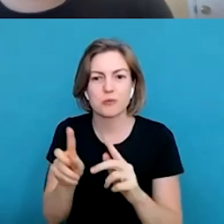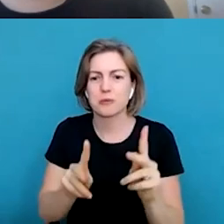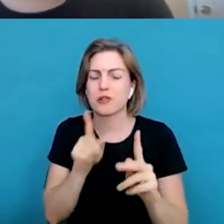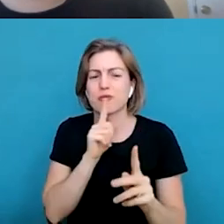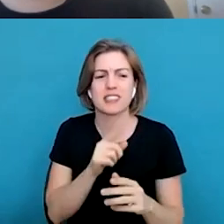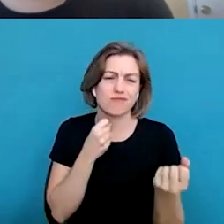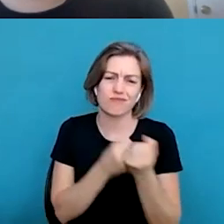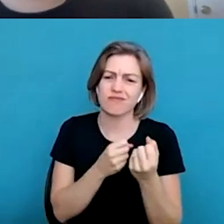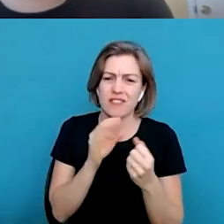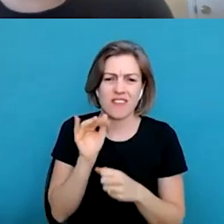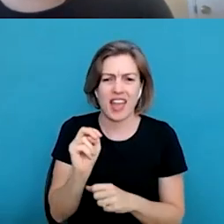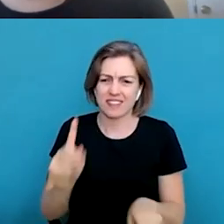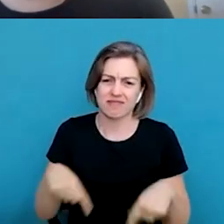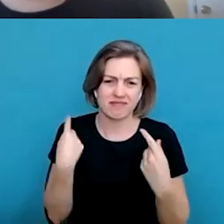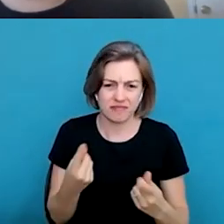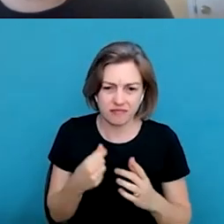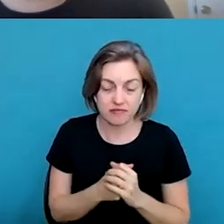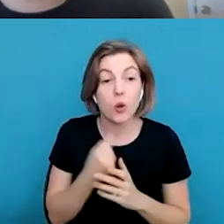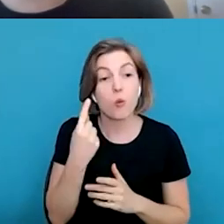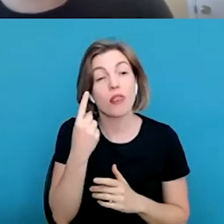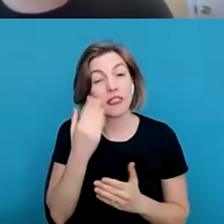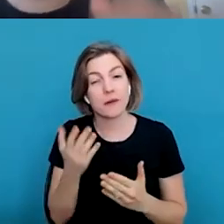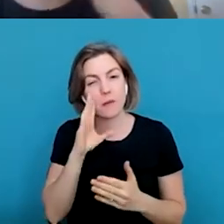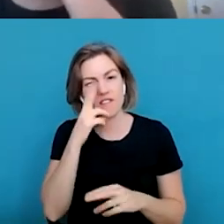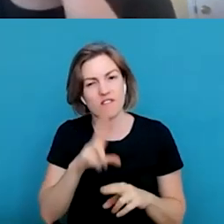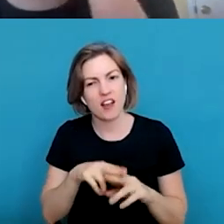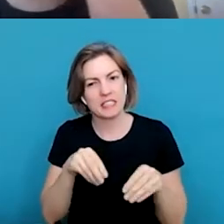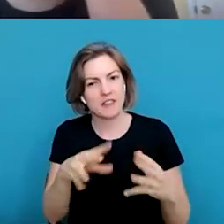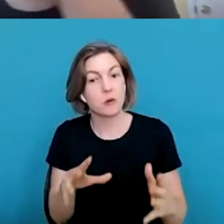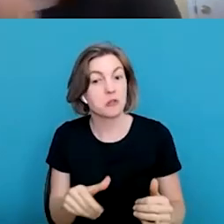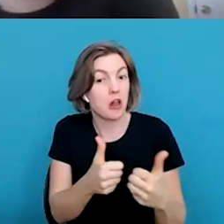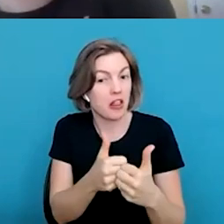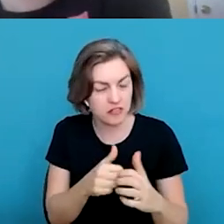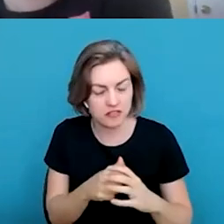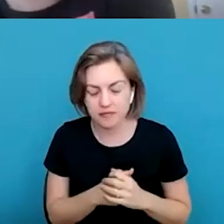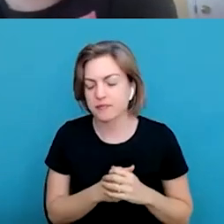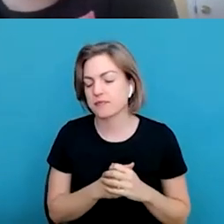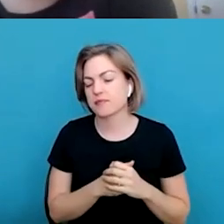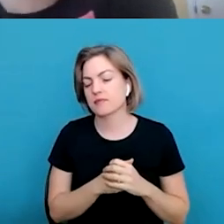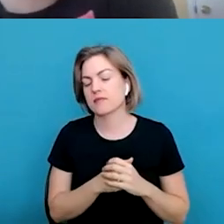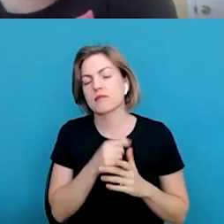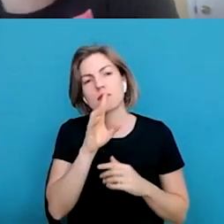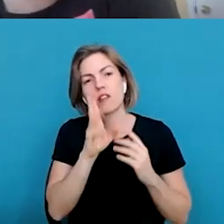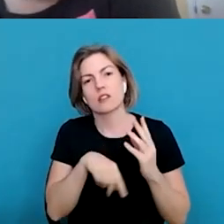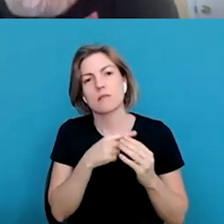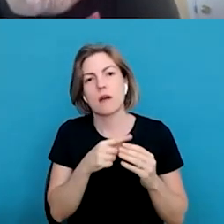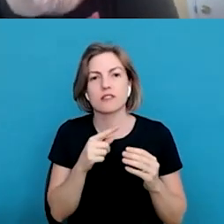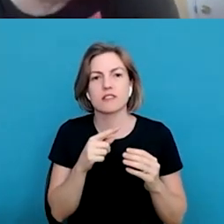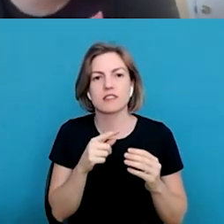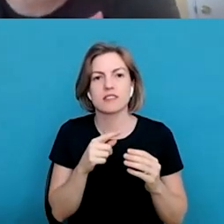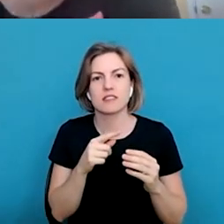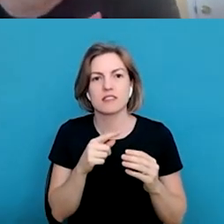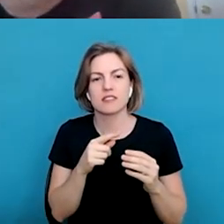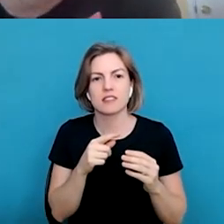now. One thing I think it would be fun to challenge you with on this is, you talked a little bit, I'm going to point my